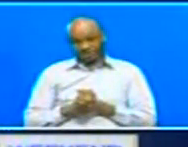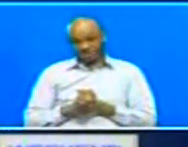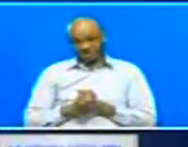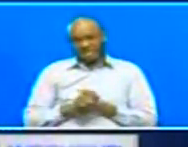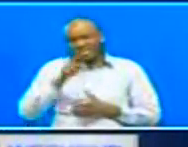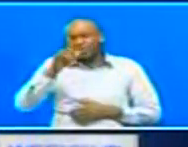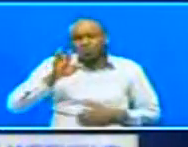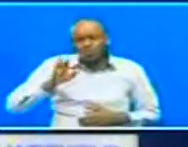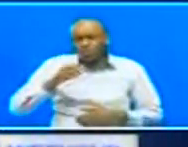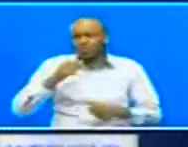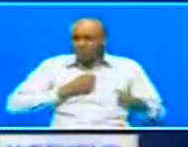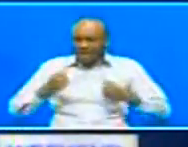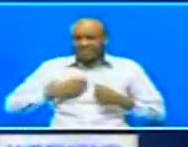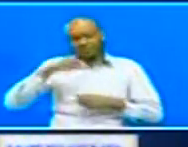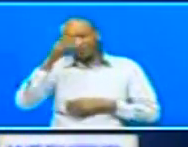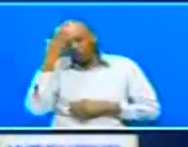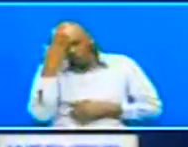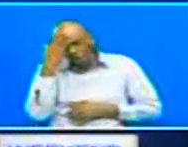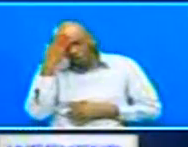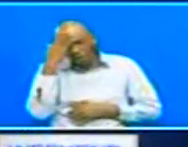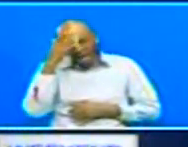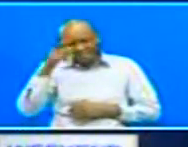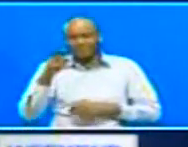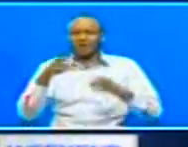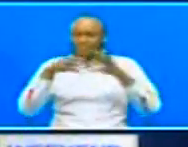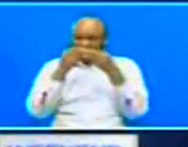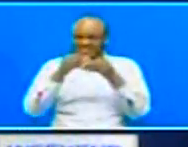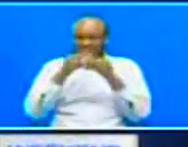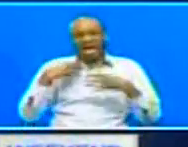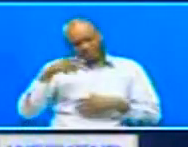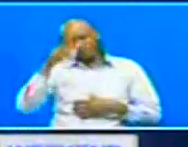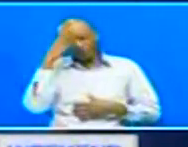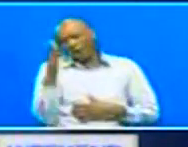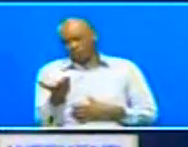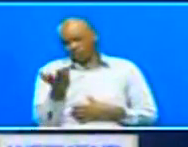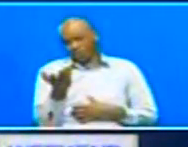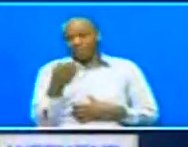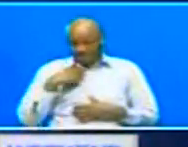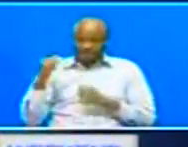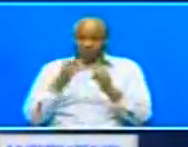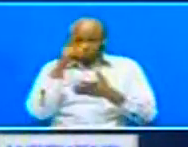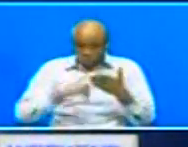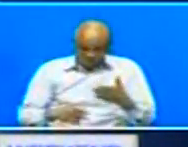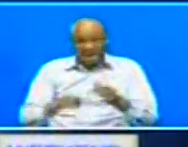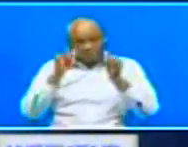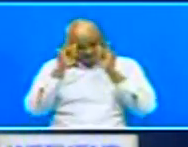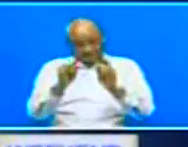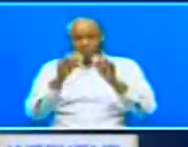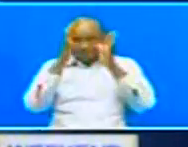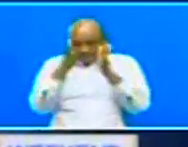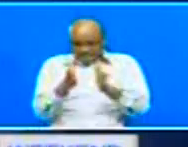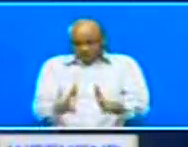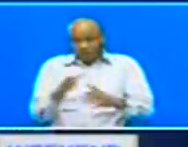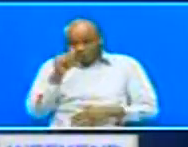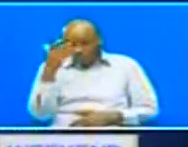how did the Rwandese discover that she was wearing plastic derriere? And for this, I introduce to you our newest